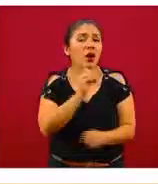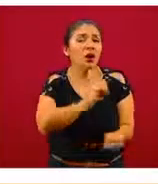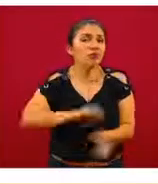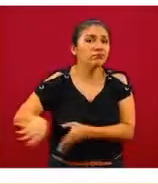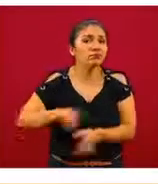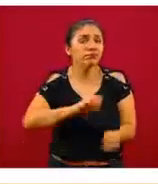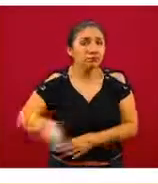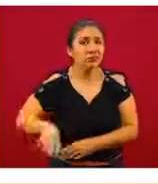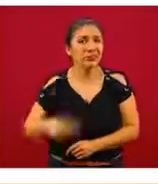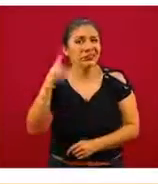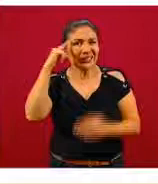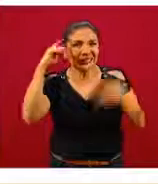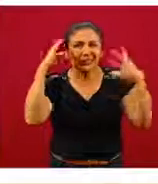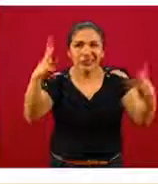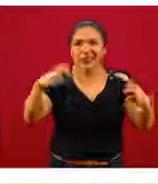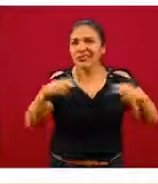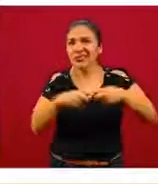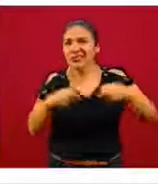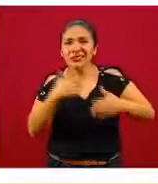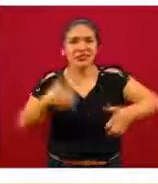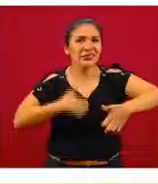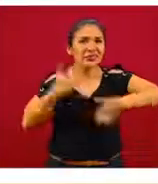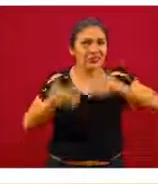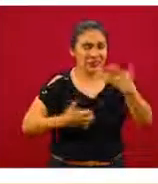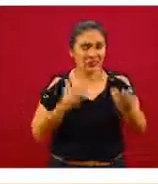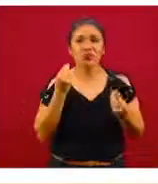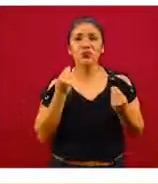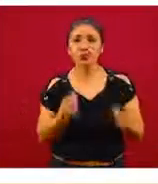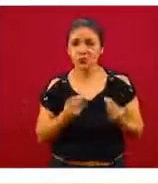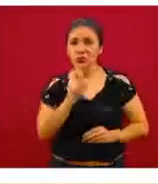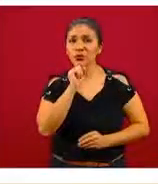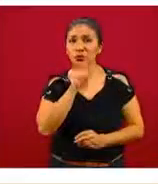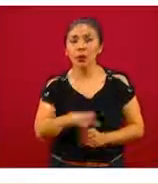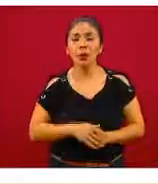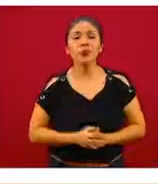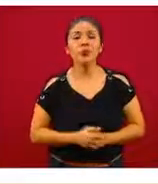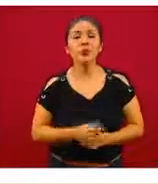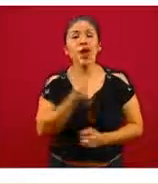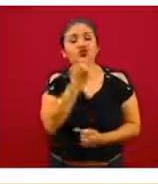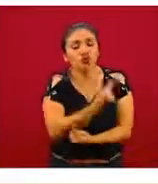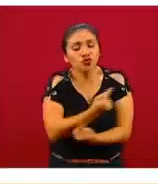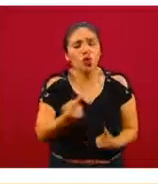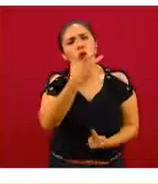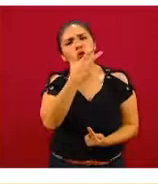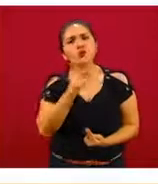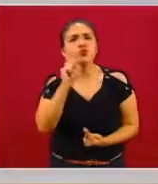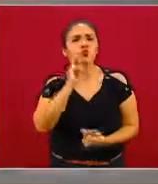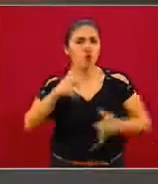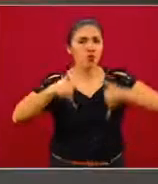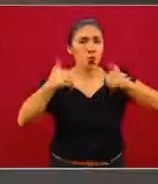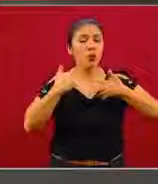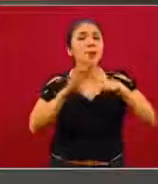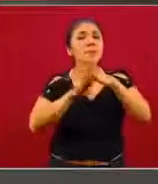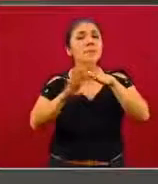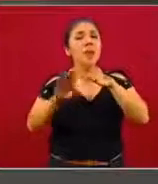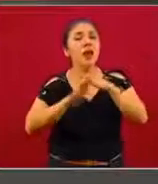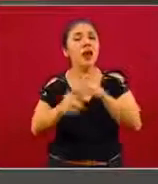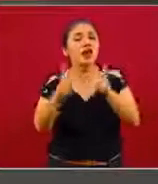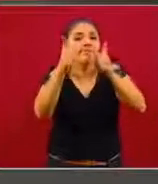school dropouts, which we've heard a lot about, and migrant